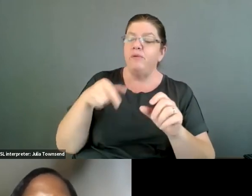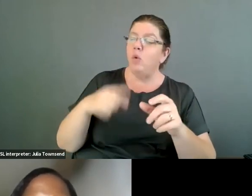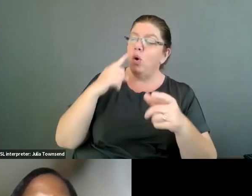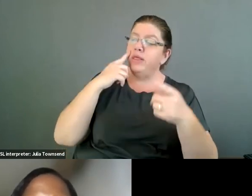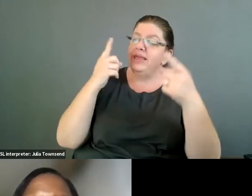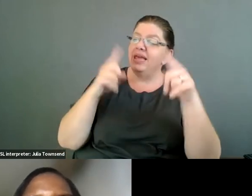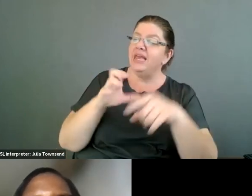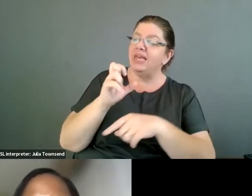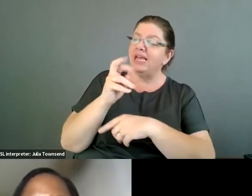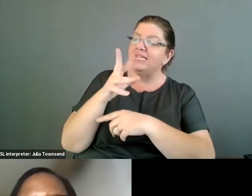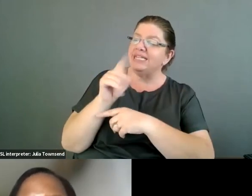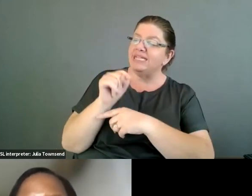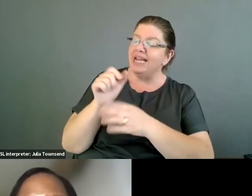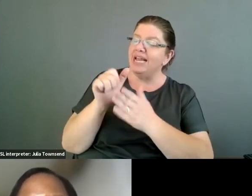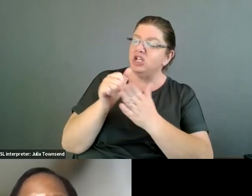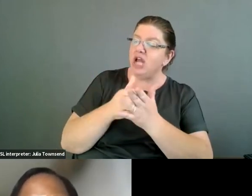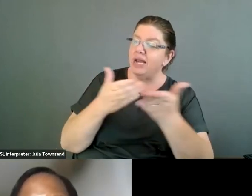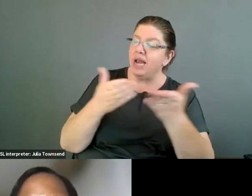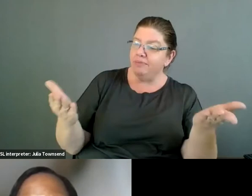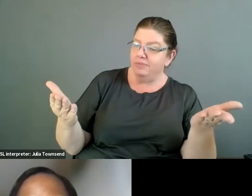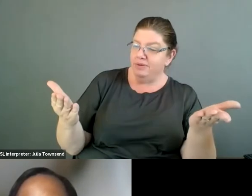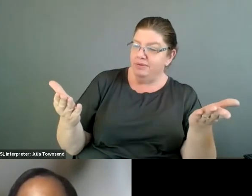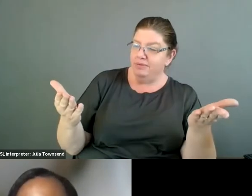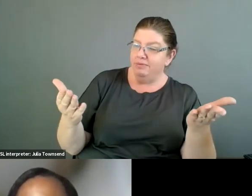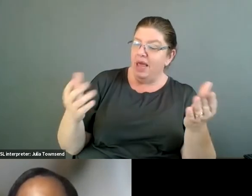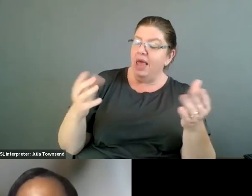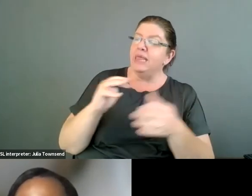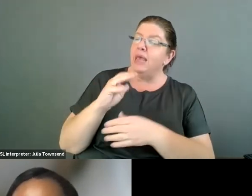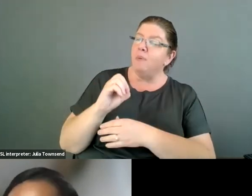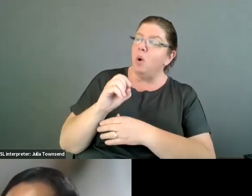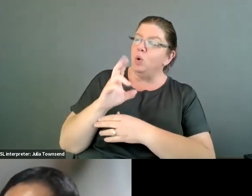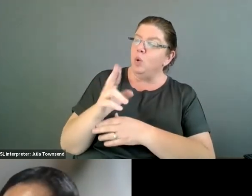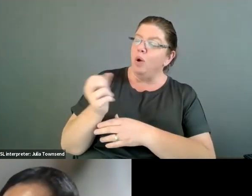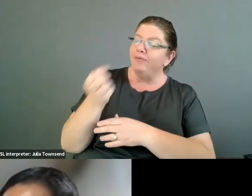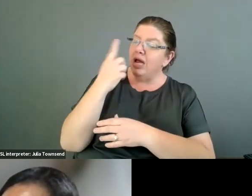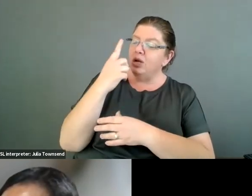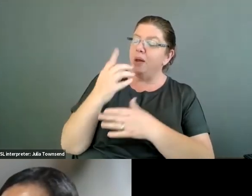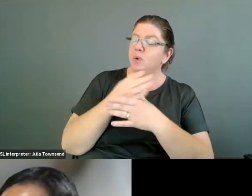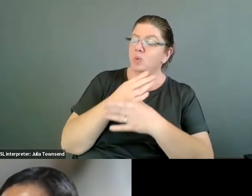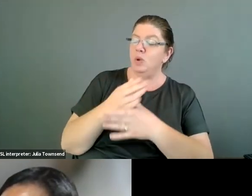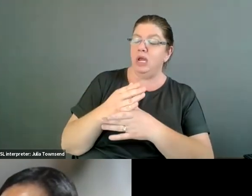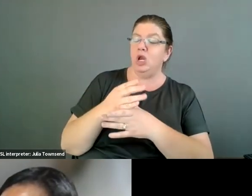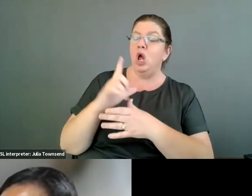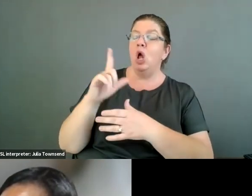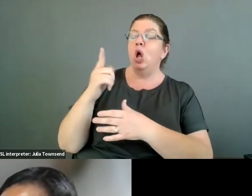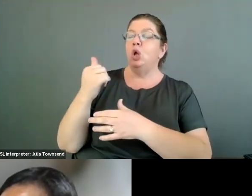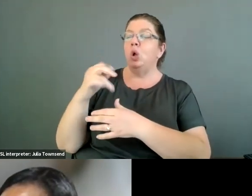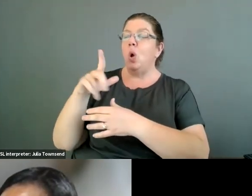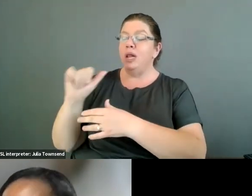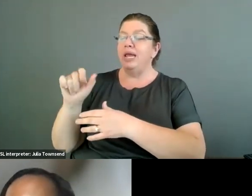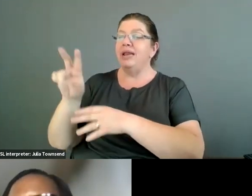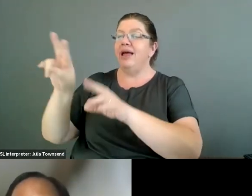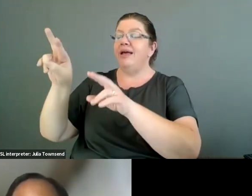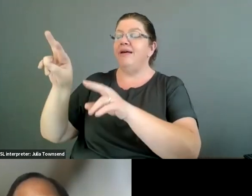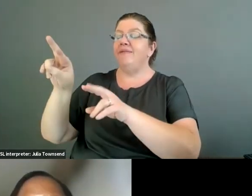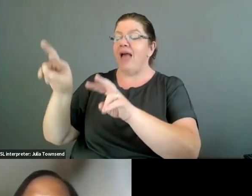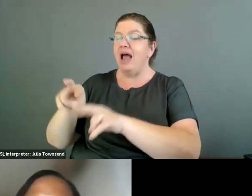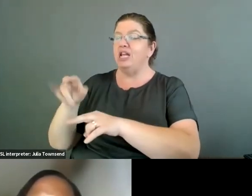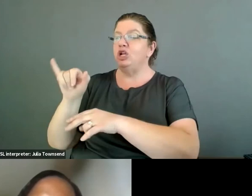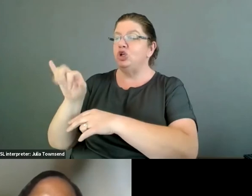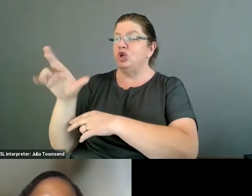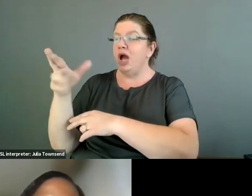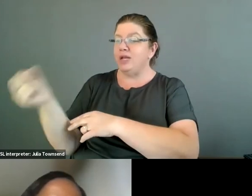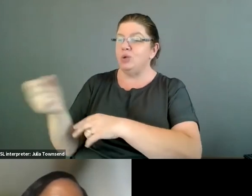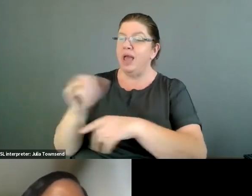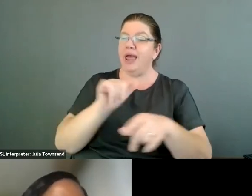consent agenda item, memorandum of understanding between Goleta Valley Junior High and AHA. Okay,